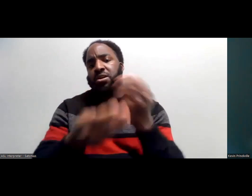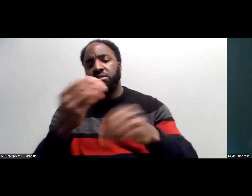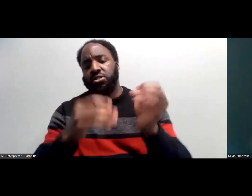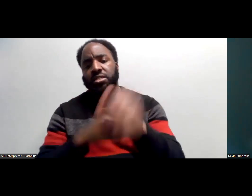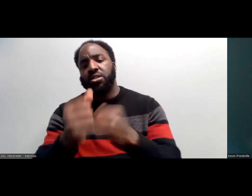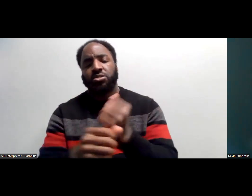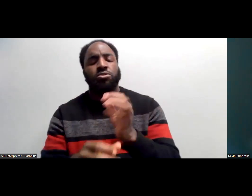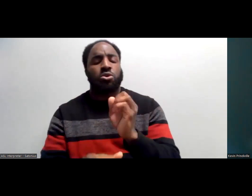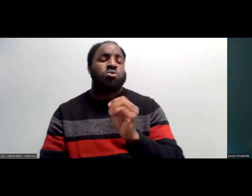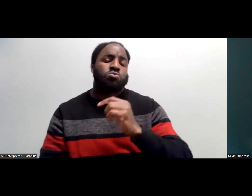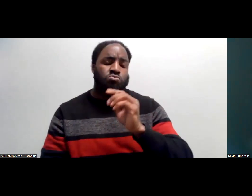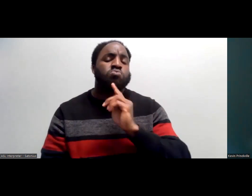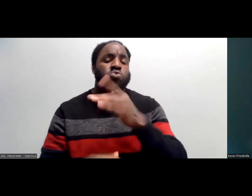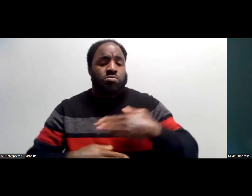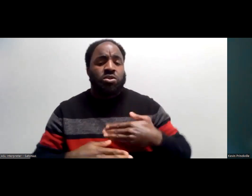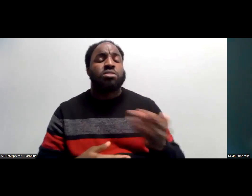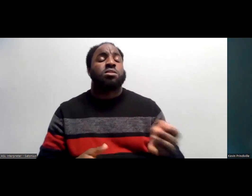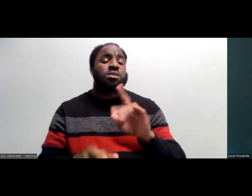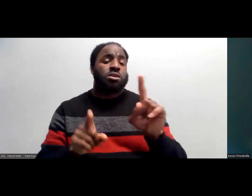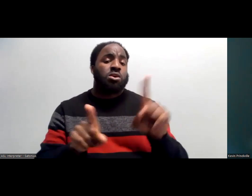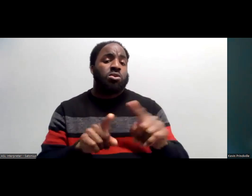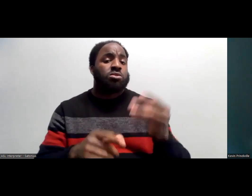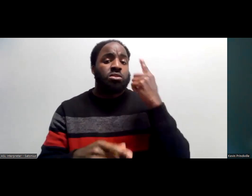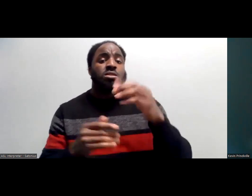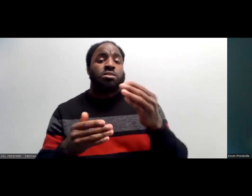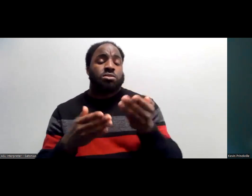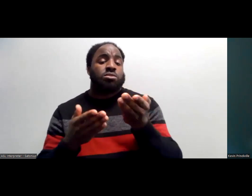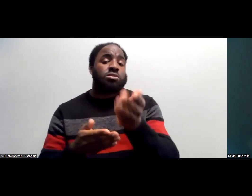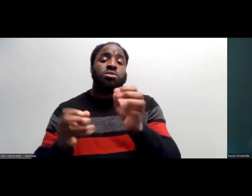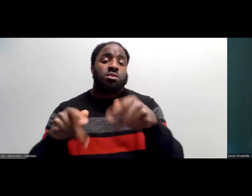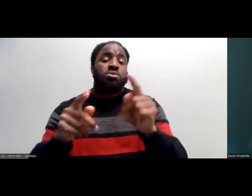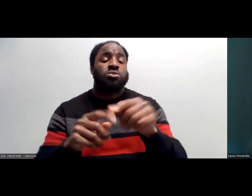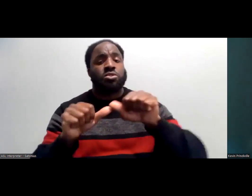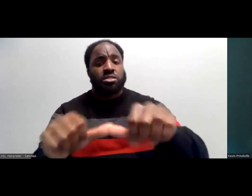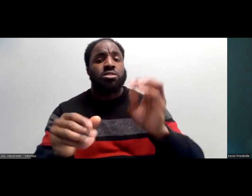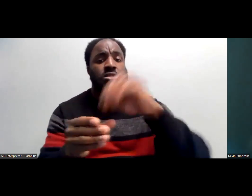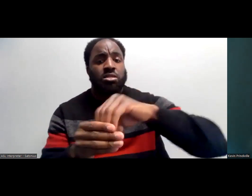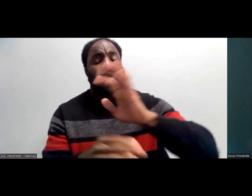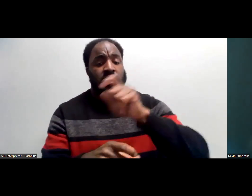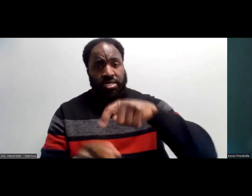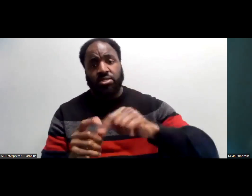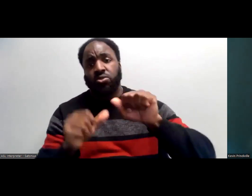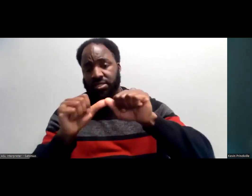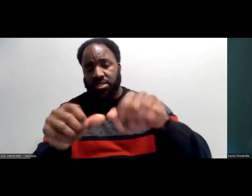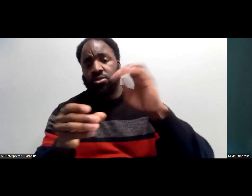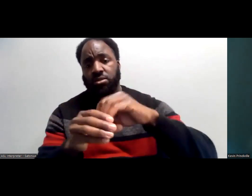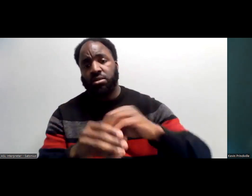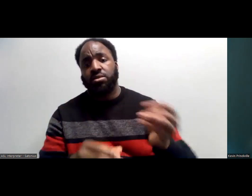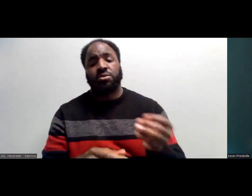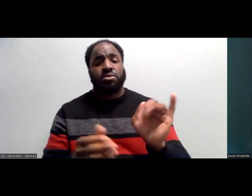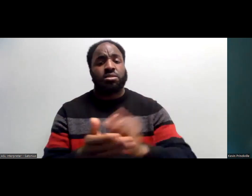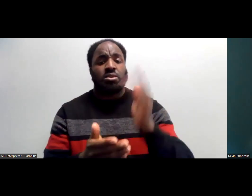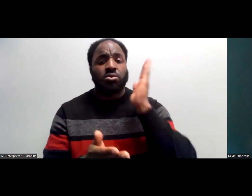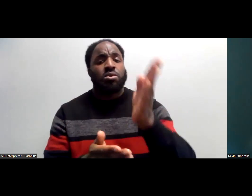that. And we think that there's still opportunities for continued investment and a need for continued investments that